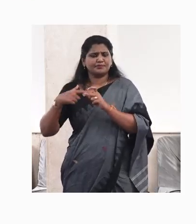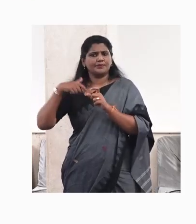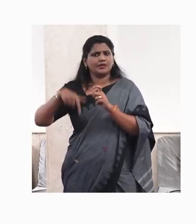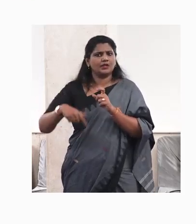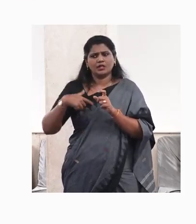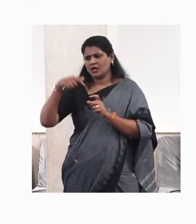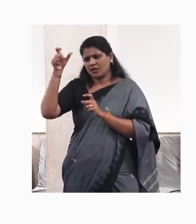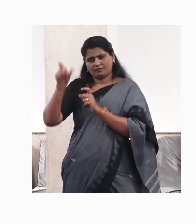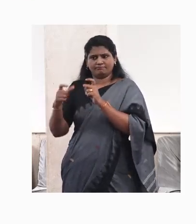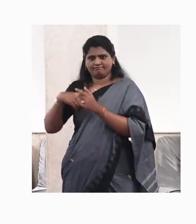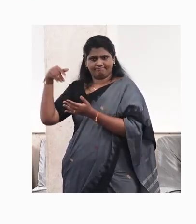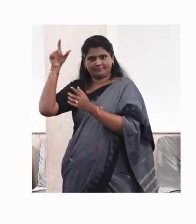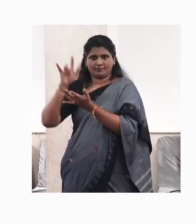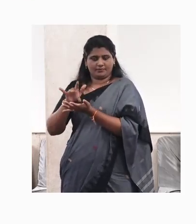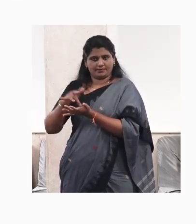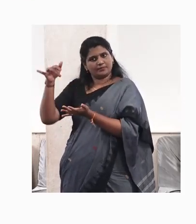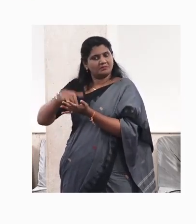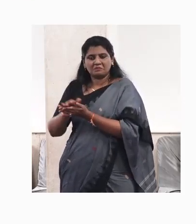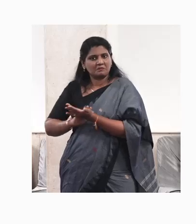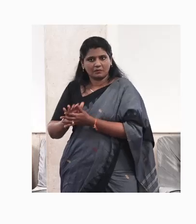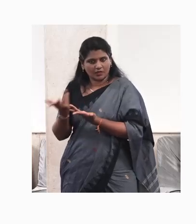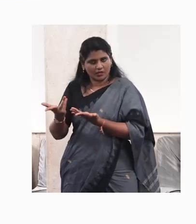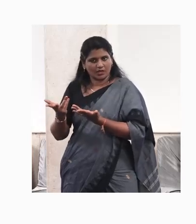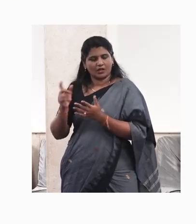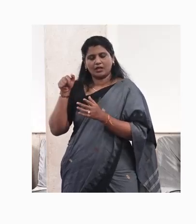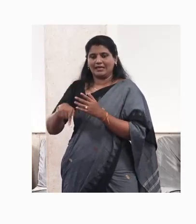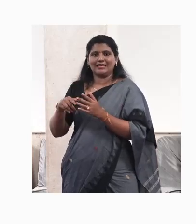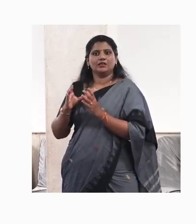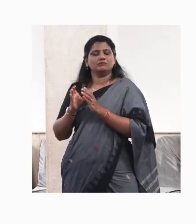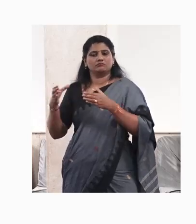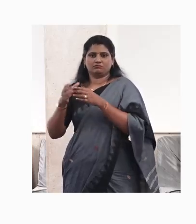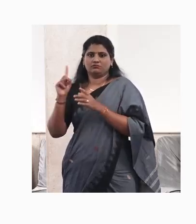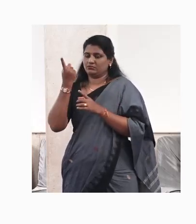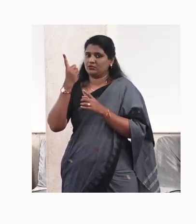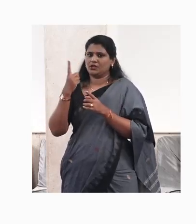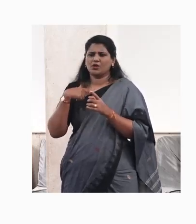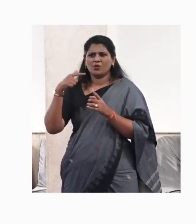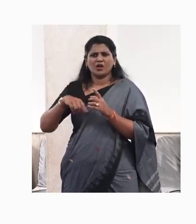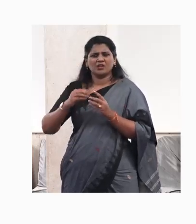really there. Because I think when we were initially in classes, one of the concerns that kept